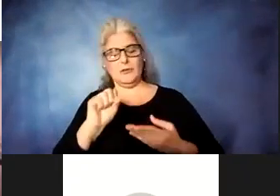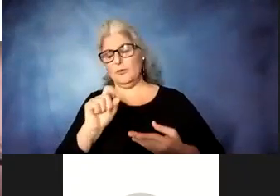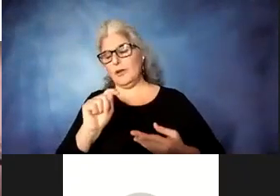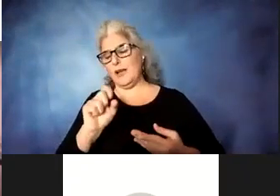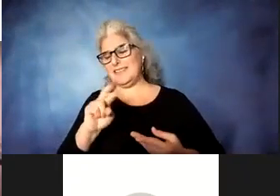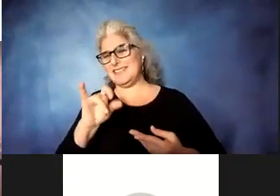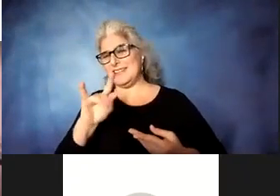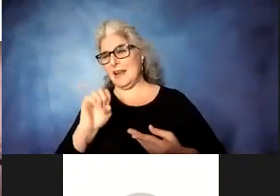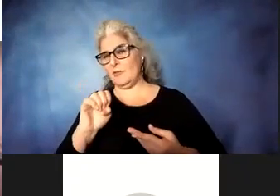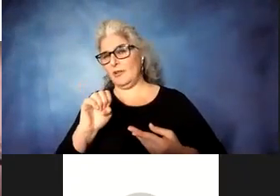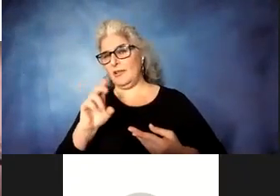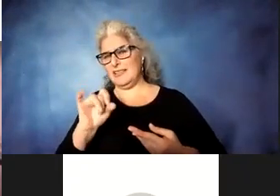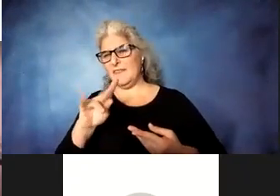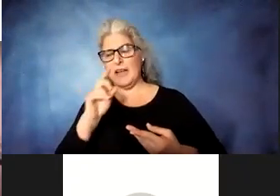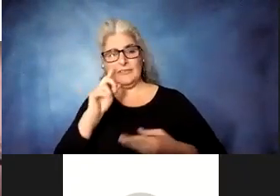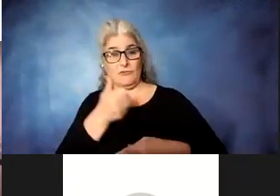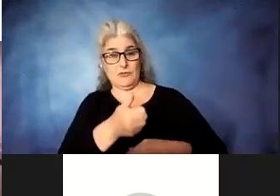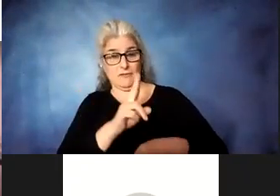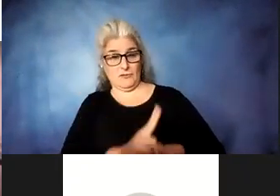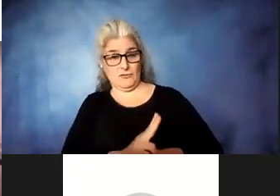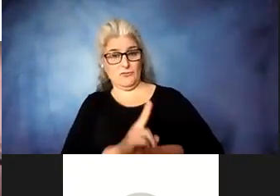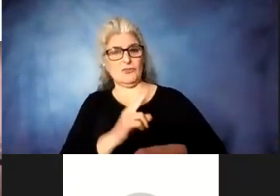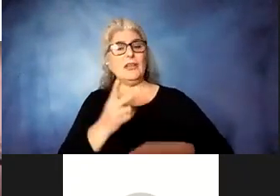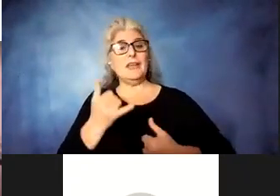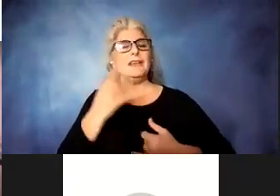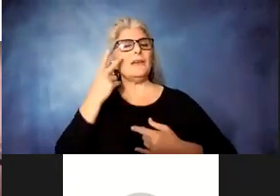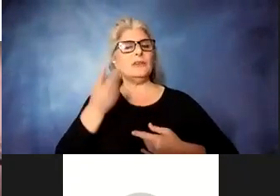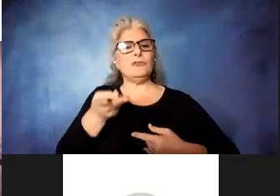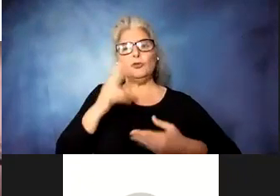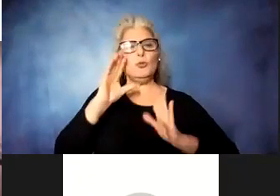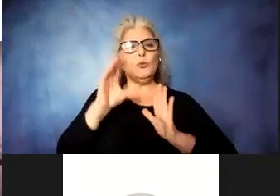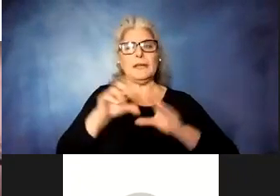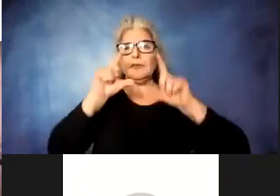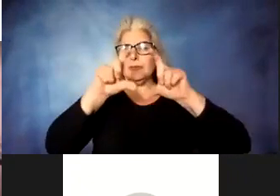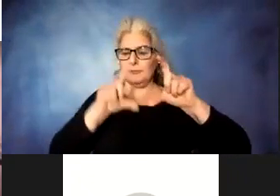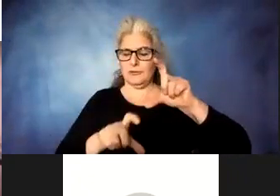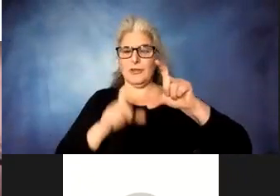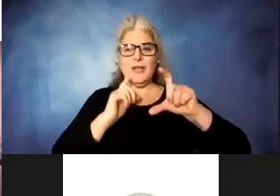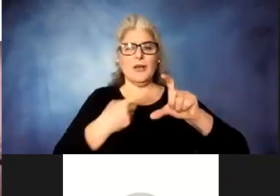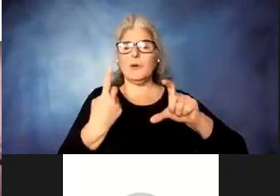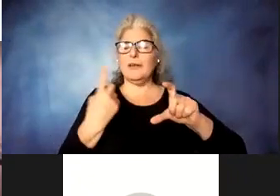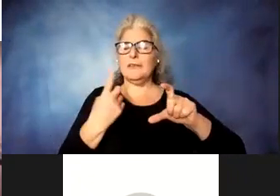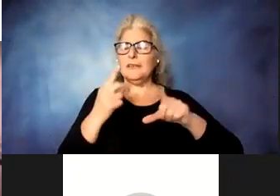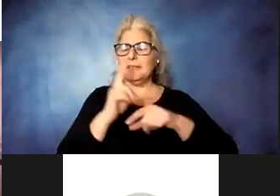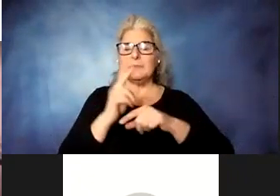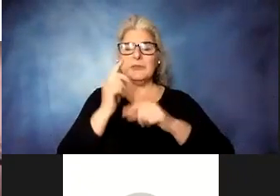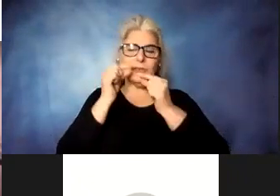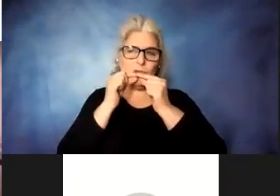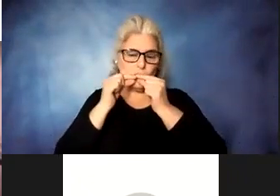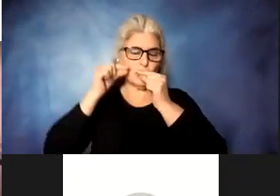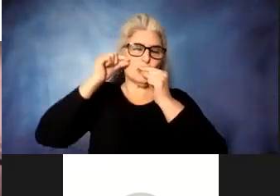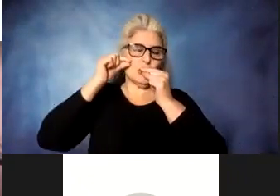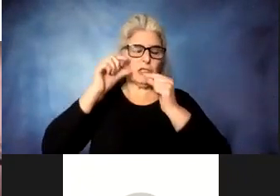image on the slide, there are two images on the slide. The top is a photo of a voter with a mouthpiece of the sip and device in his mouth, and the